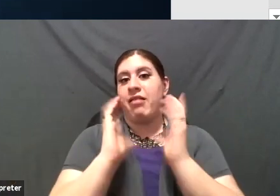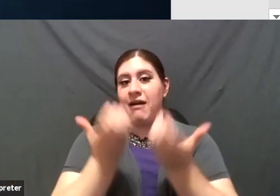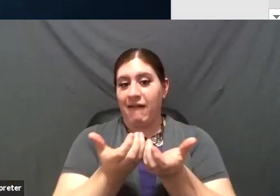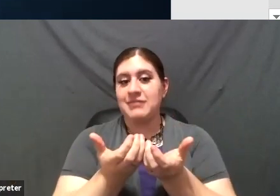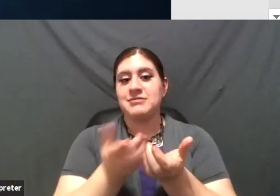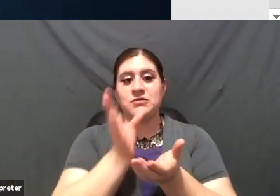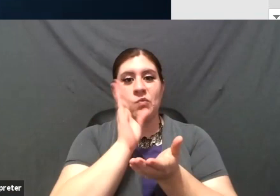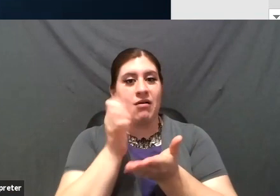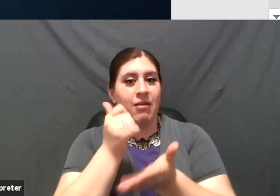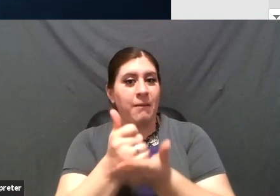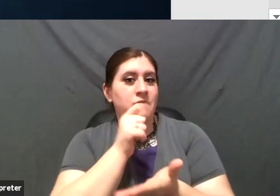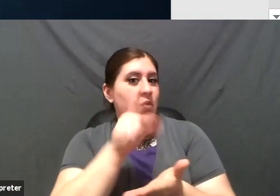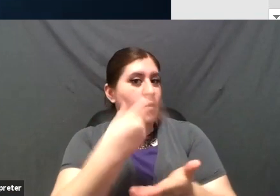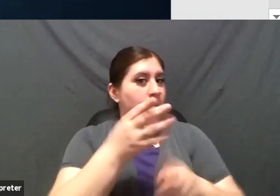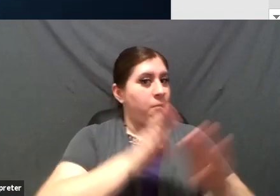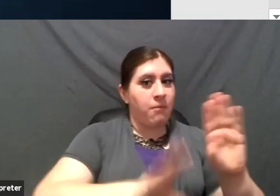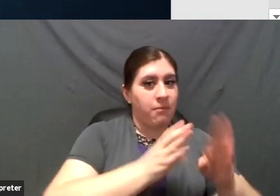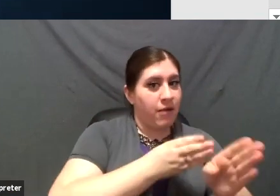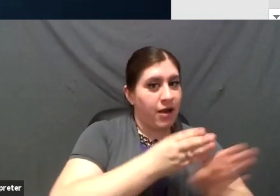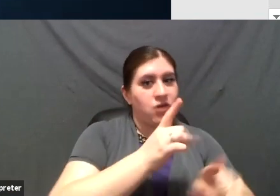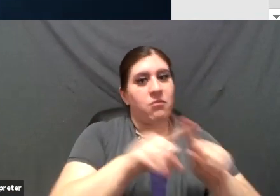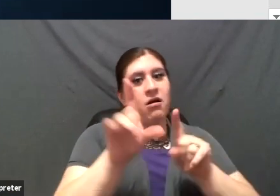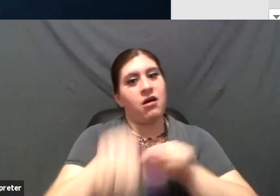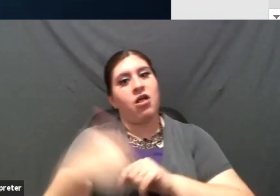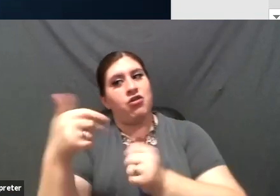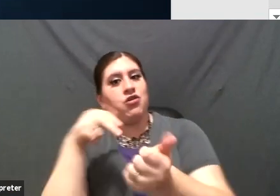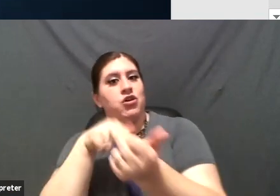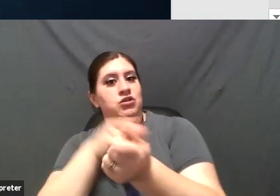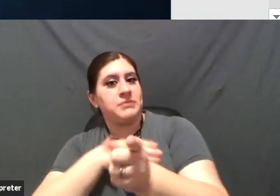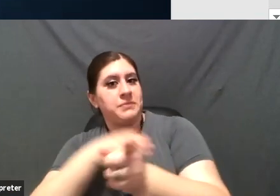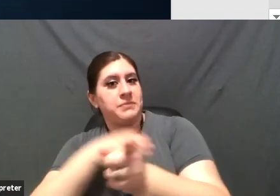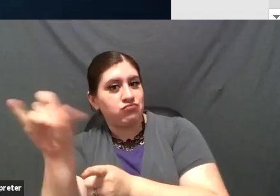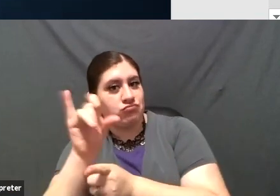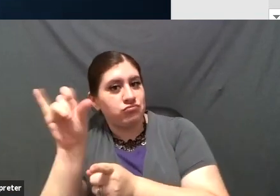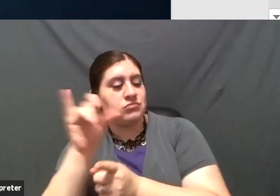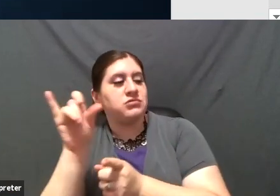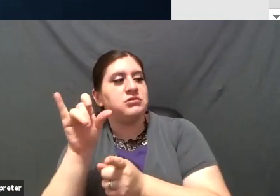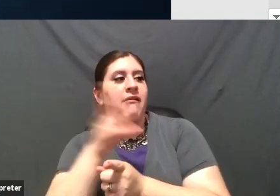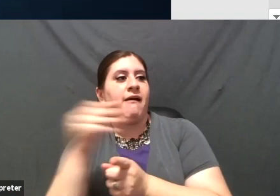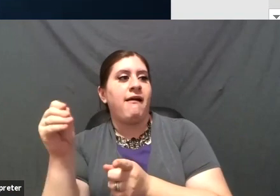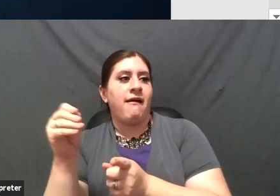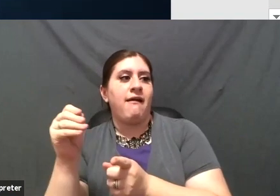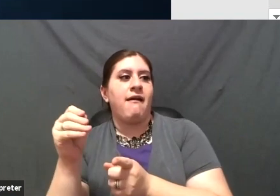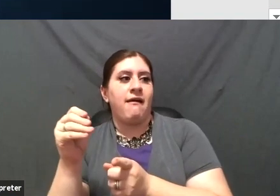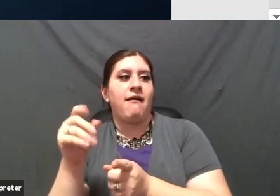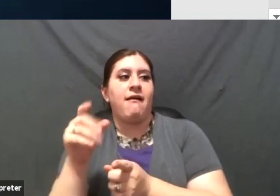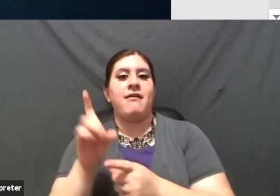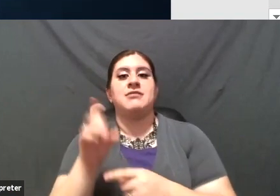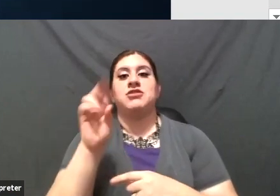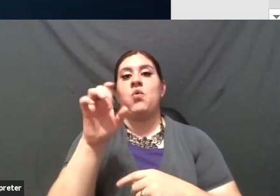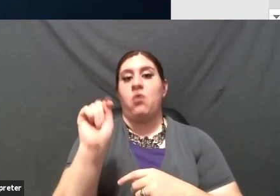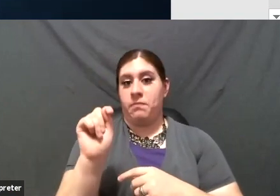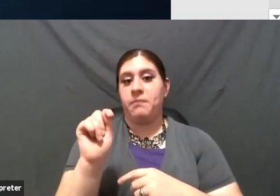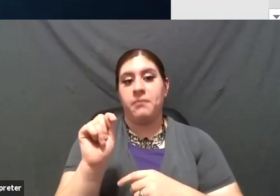that serves not only biology majors, but also nursing majors And so Dr. Corbett is